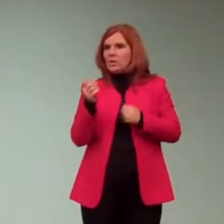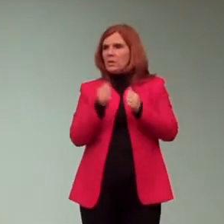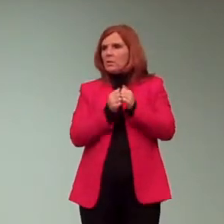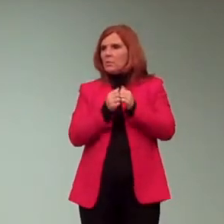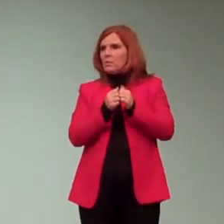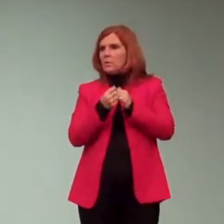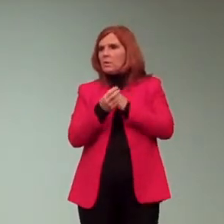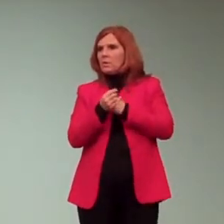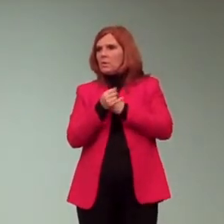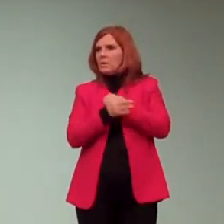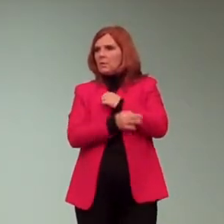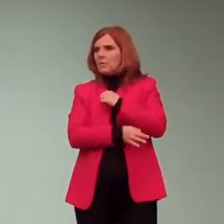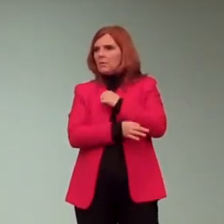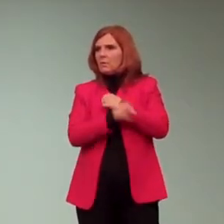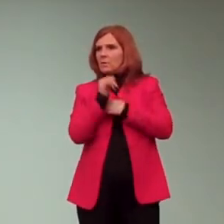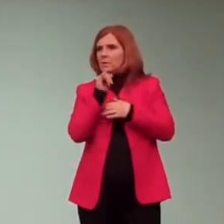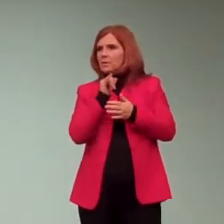immigrants that